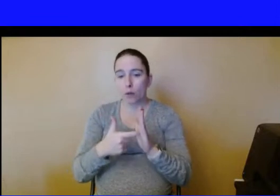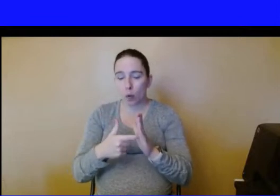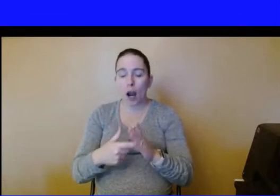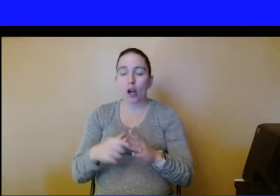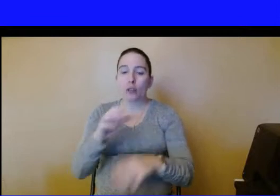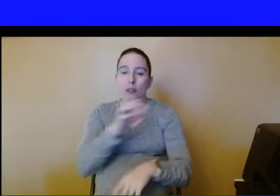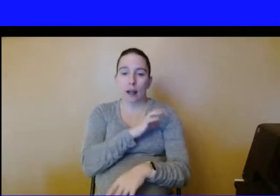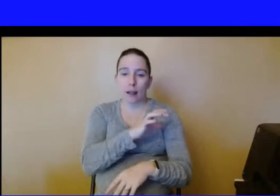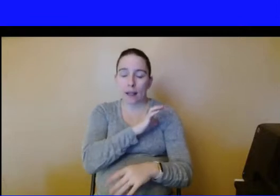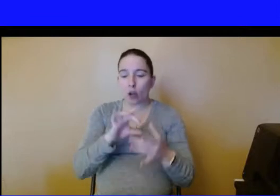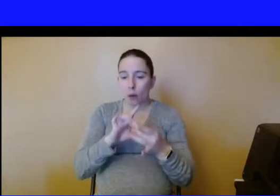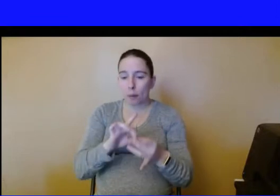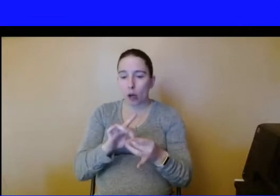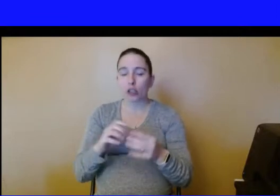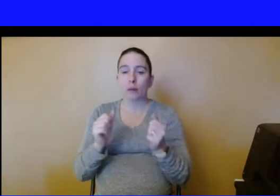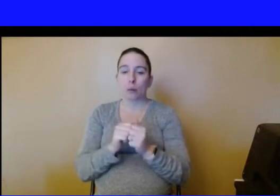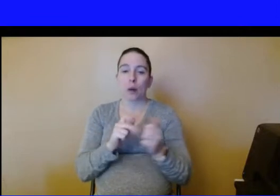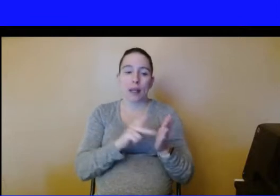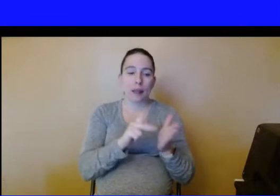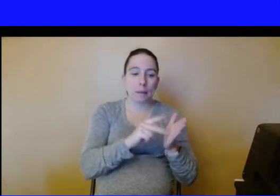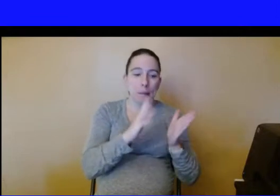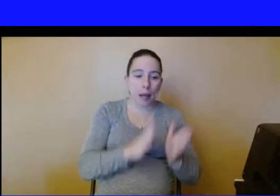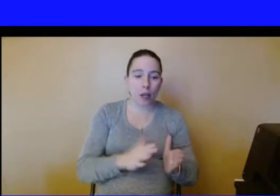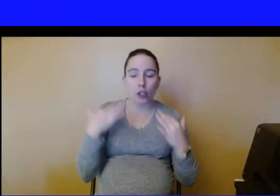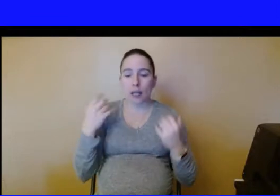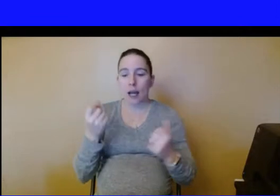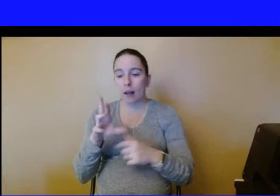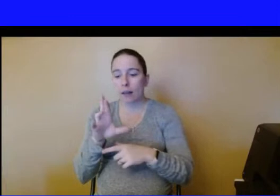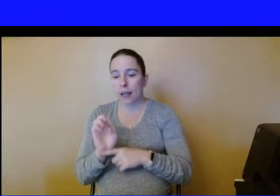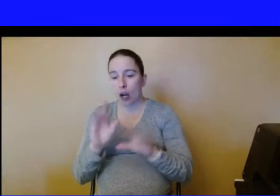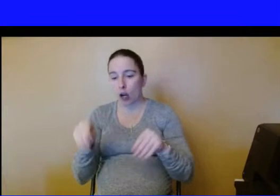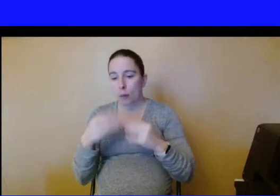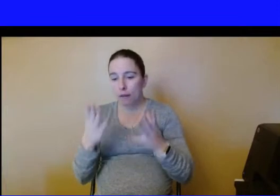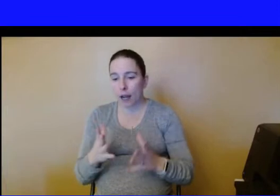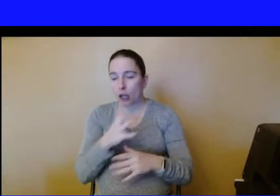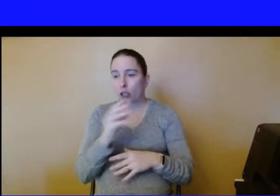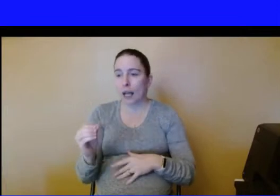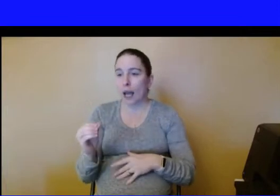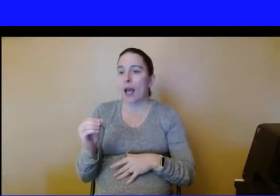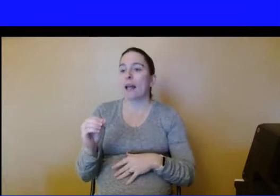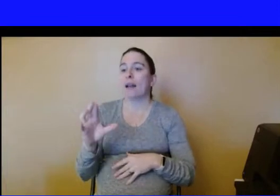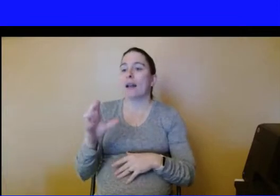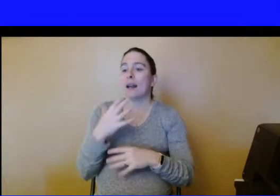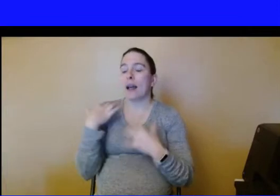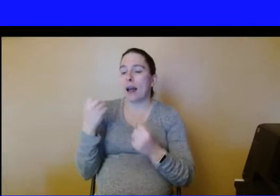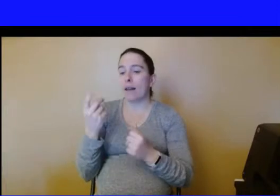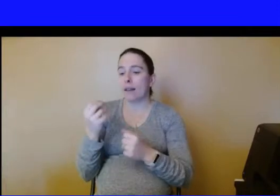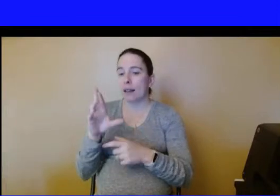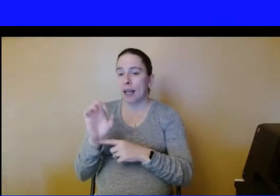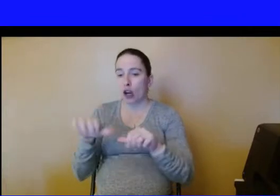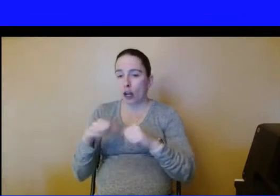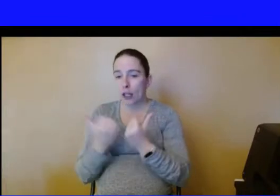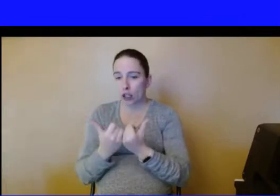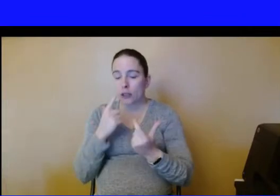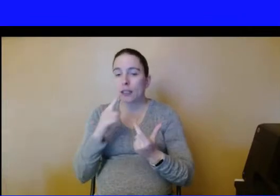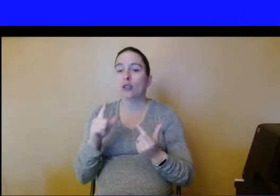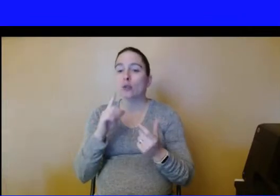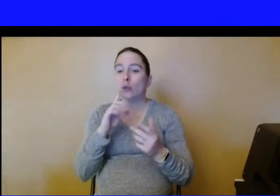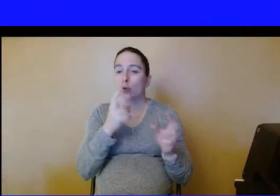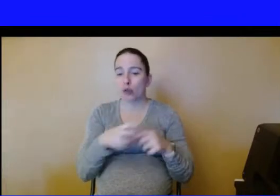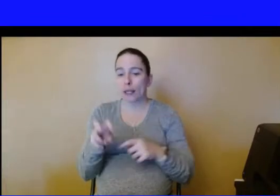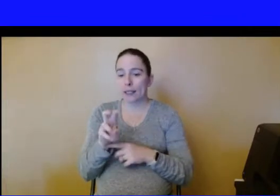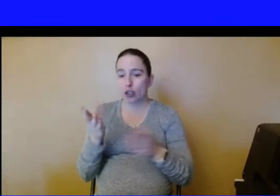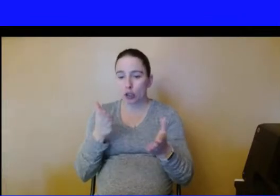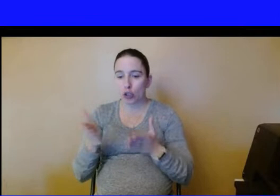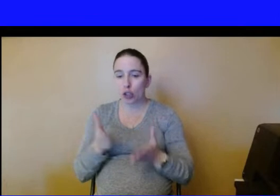has endorsed and funded a Pathway Home pilot program in CY 2018 to 2019,